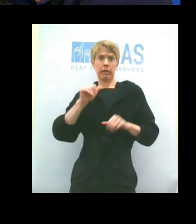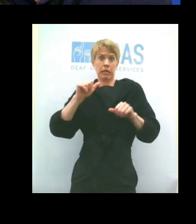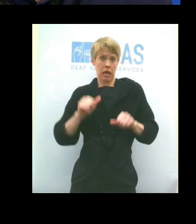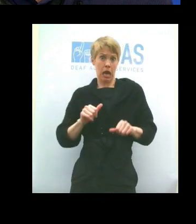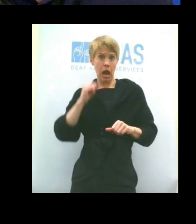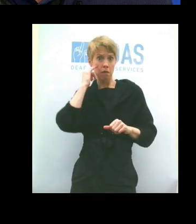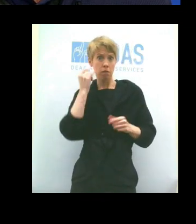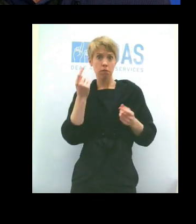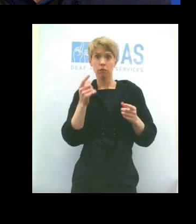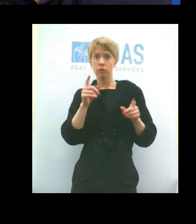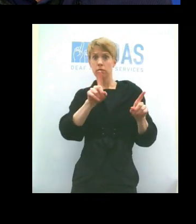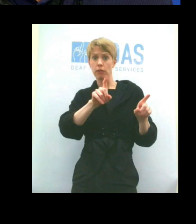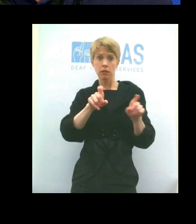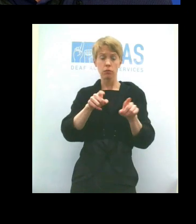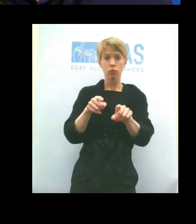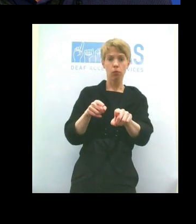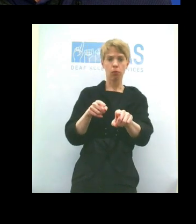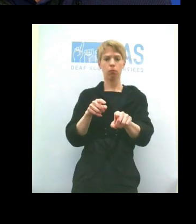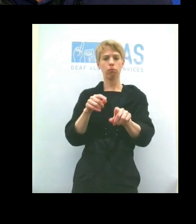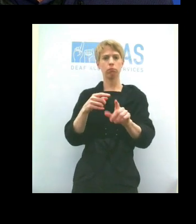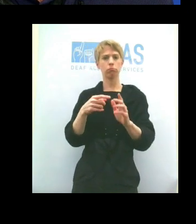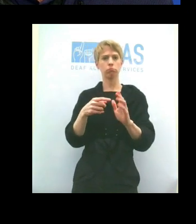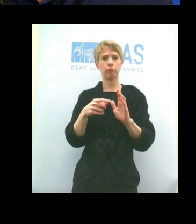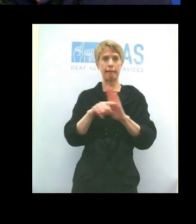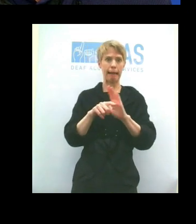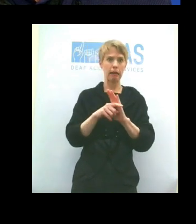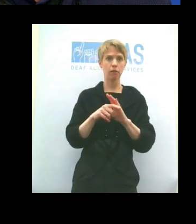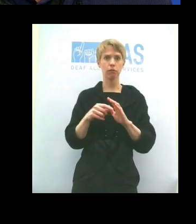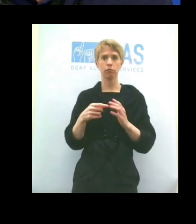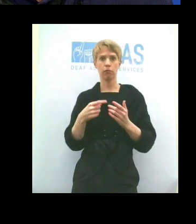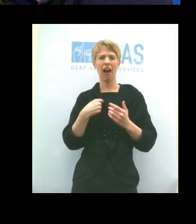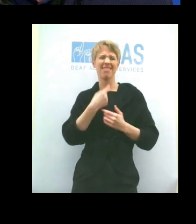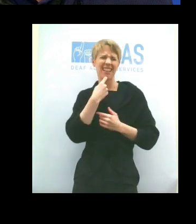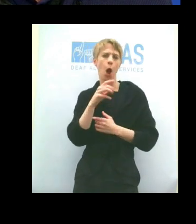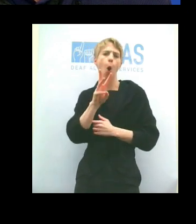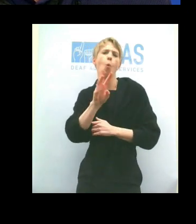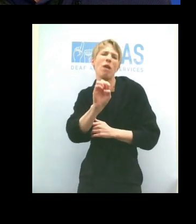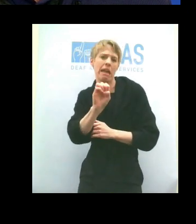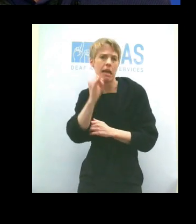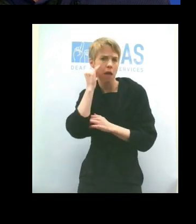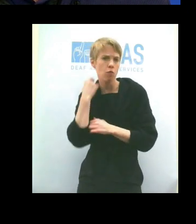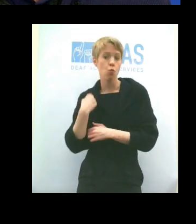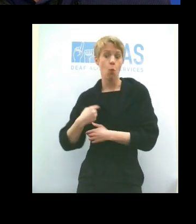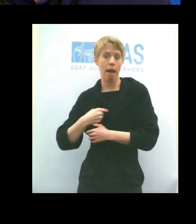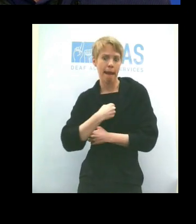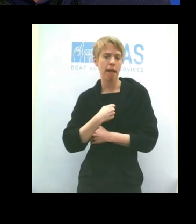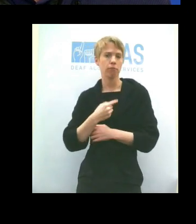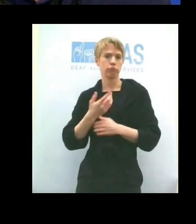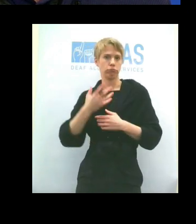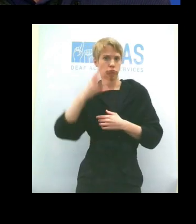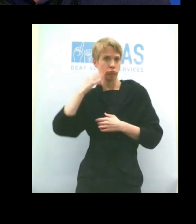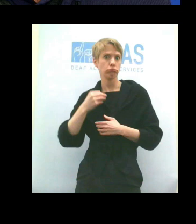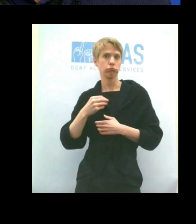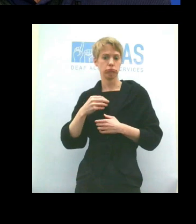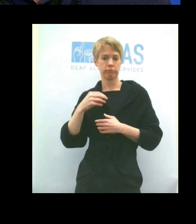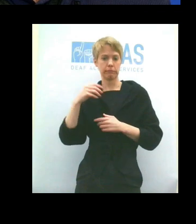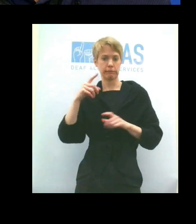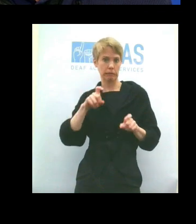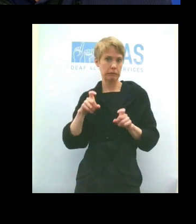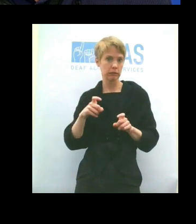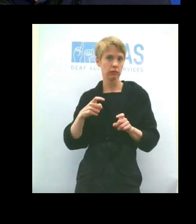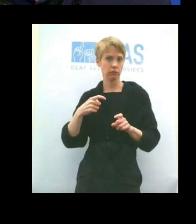antibodies and we came up negative. And when I say we, I'm adding myself, because I did get tested with an antibody